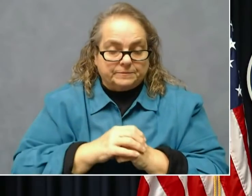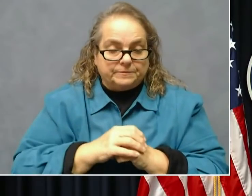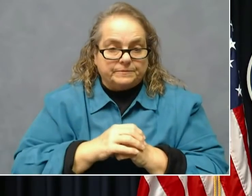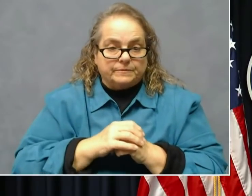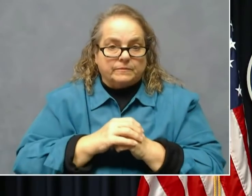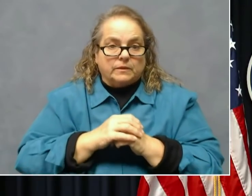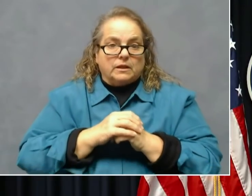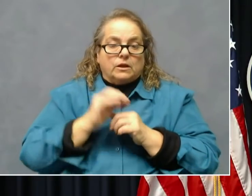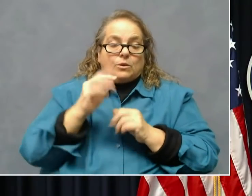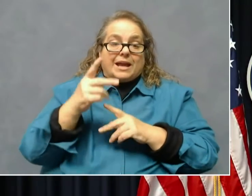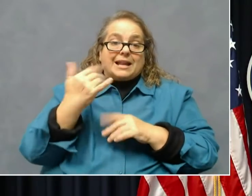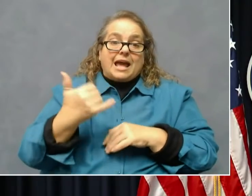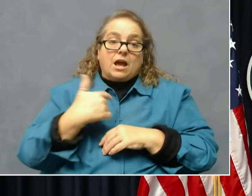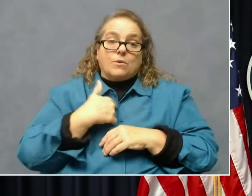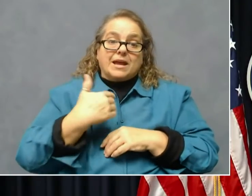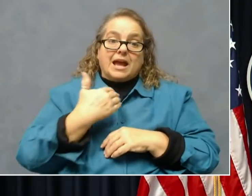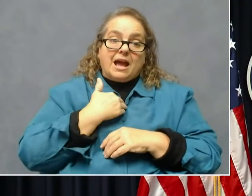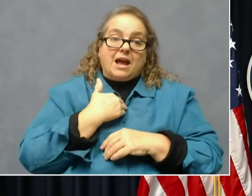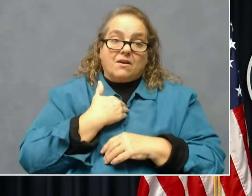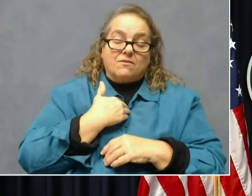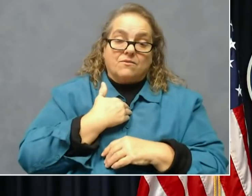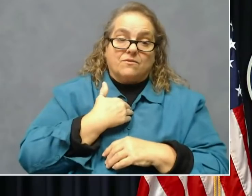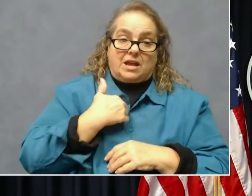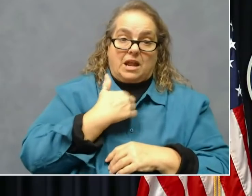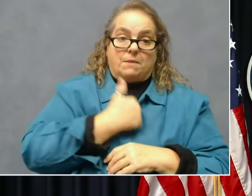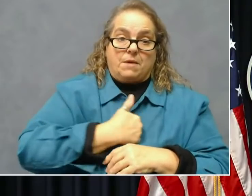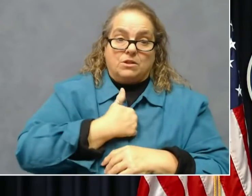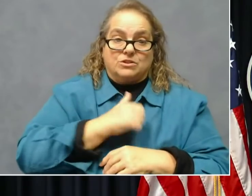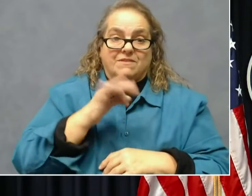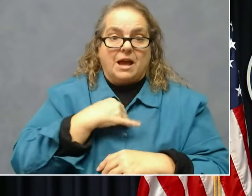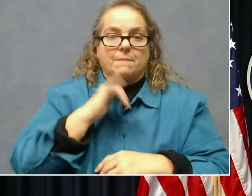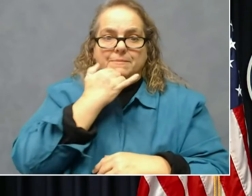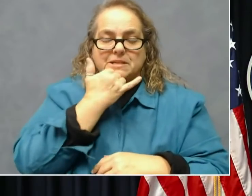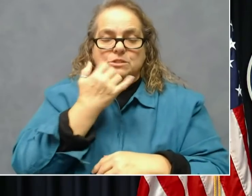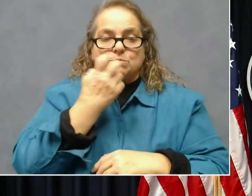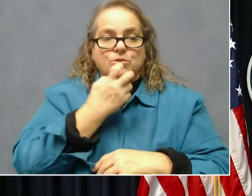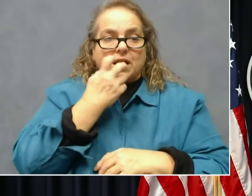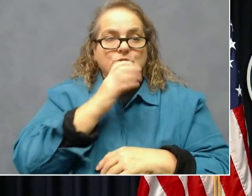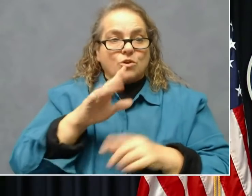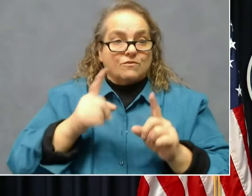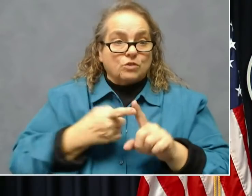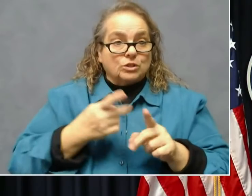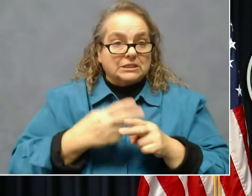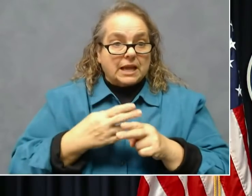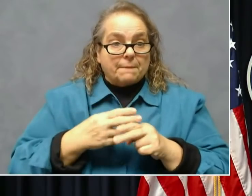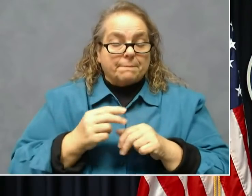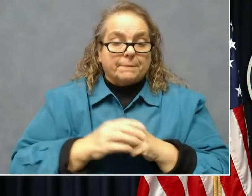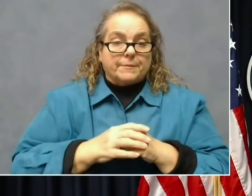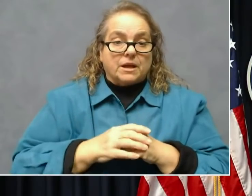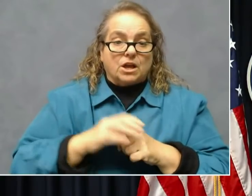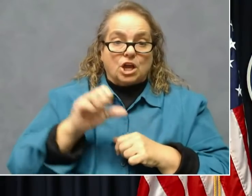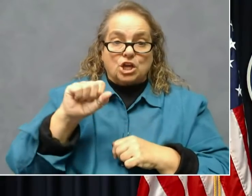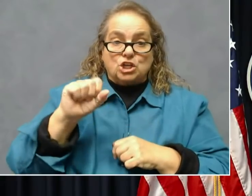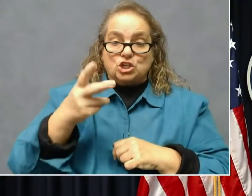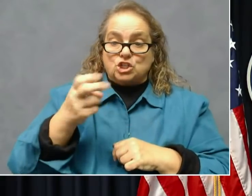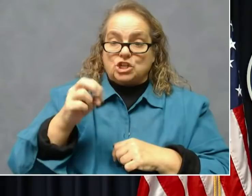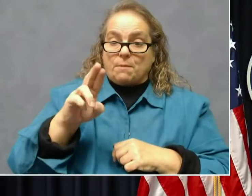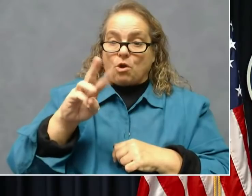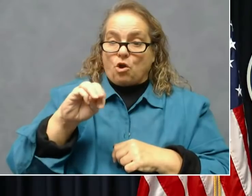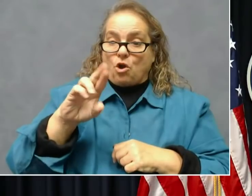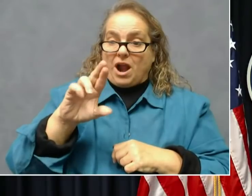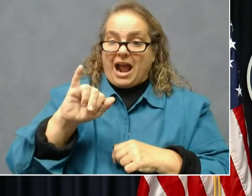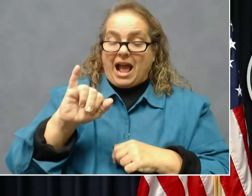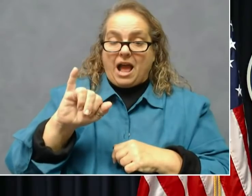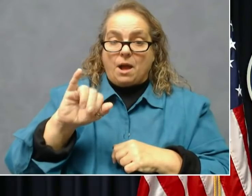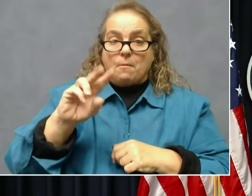Okay, now we have, and I apologize if I mispronounce your first name, Shemariah Morrison from